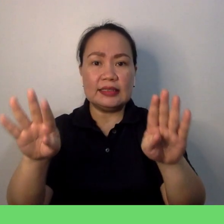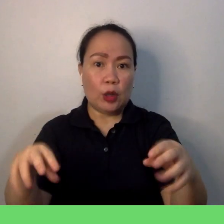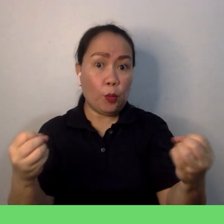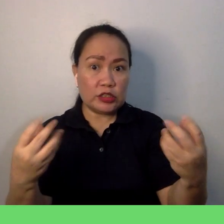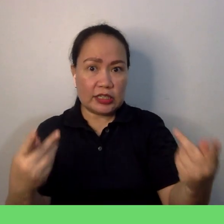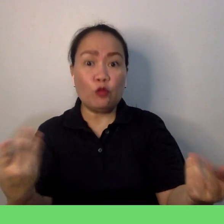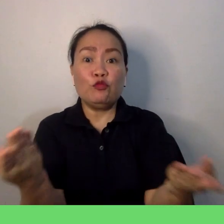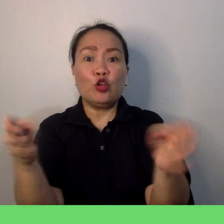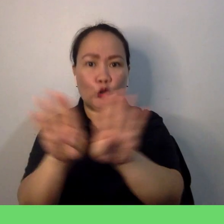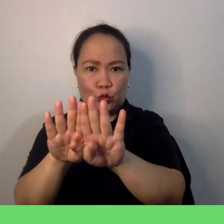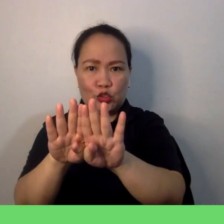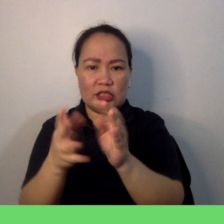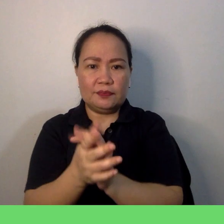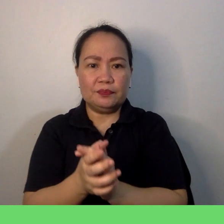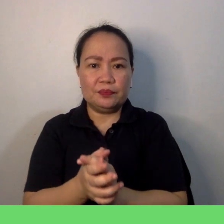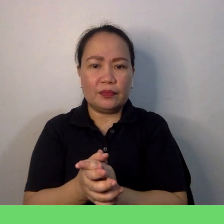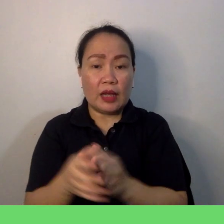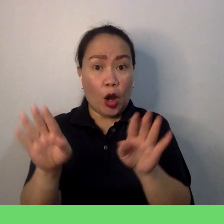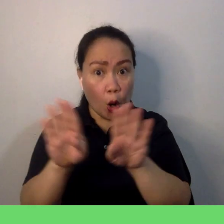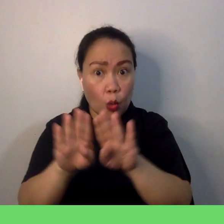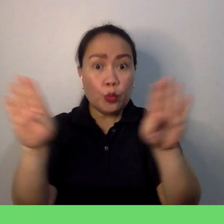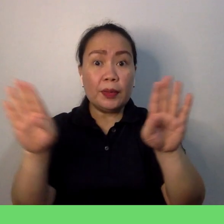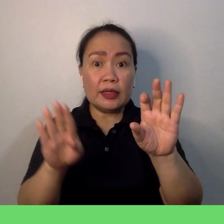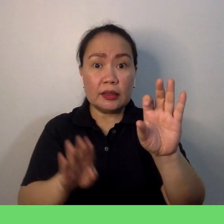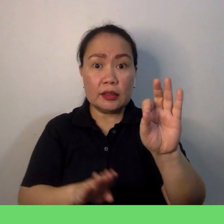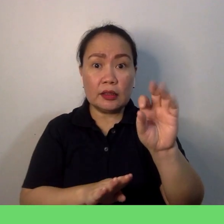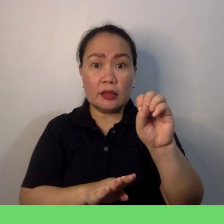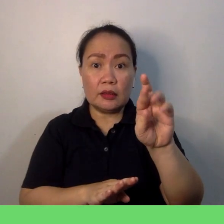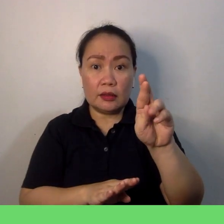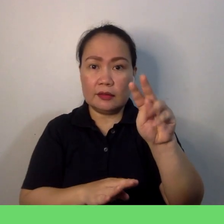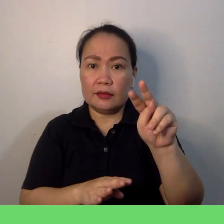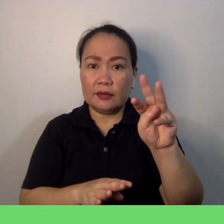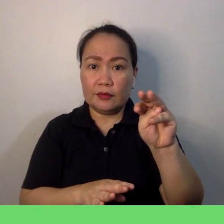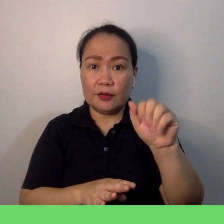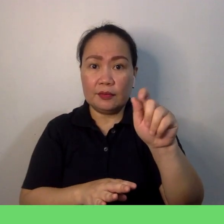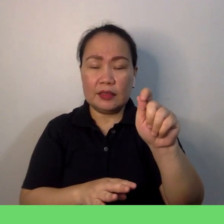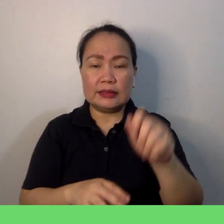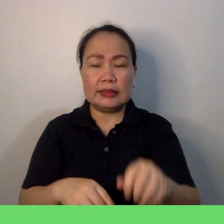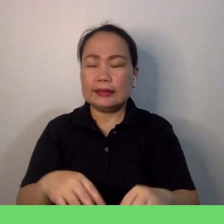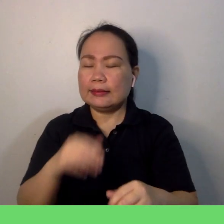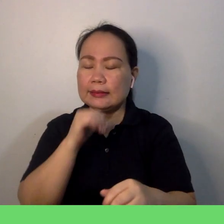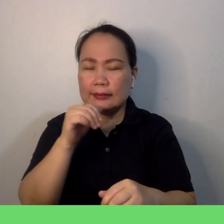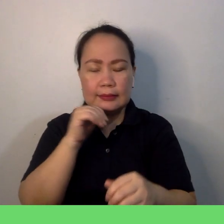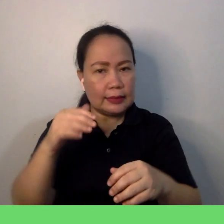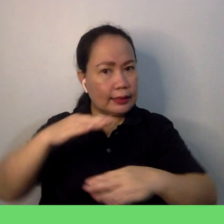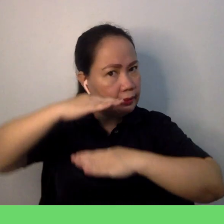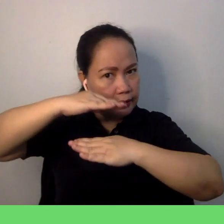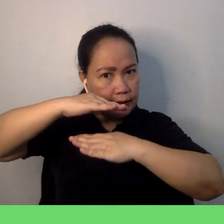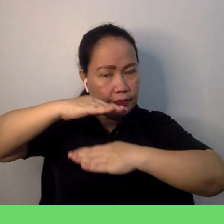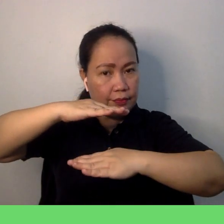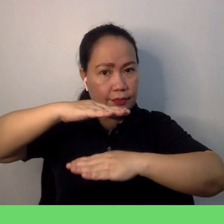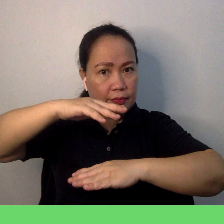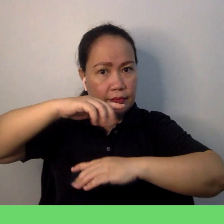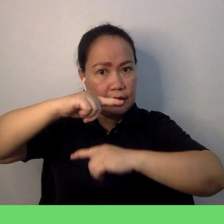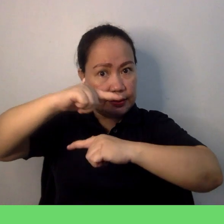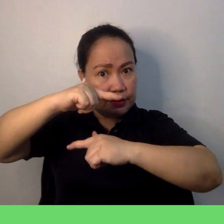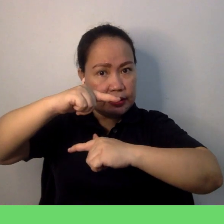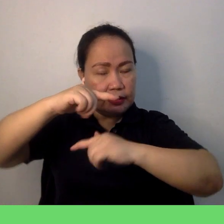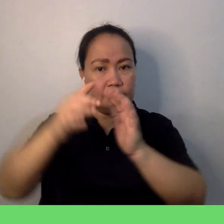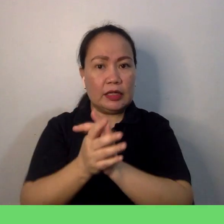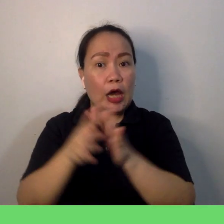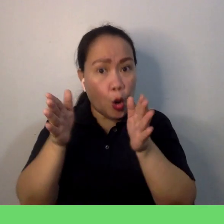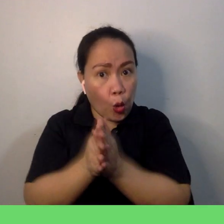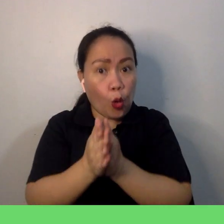closed format question. So, pag sinabi nating open format, it's not limited. It elicits a thorough answer